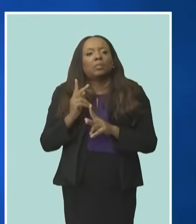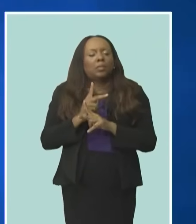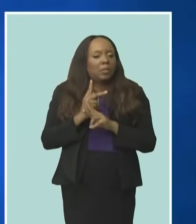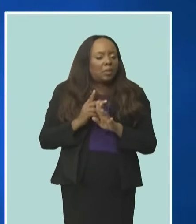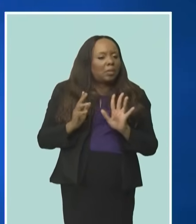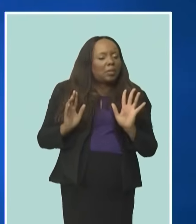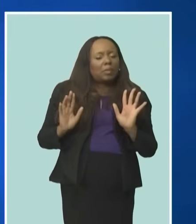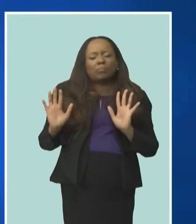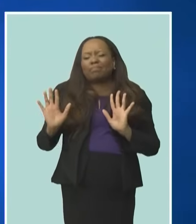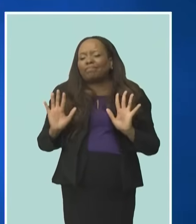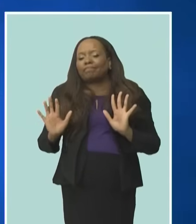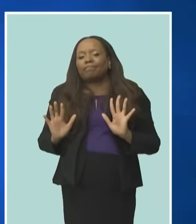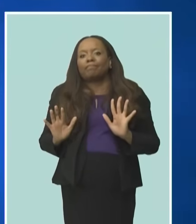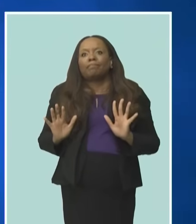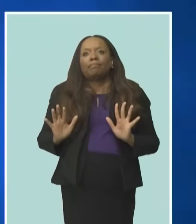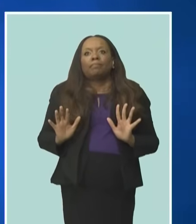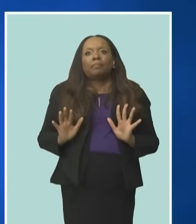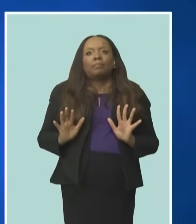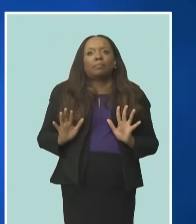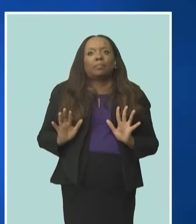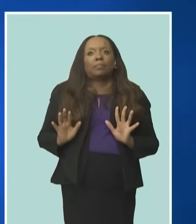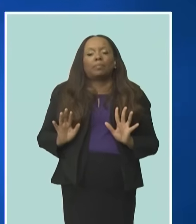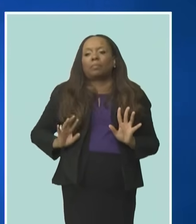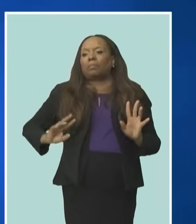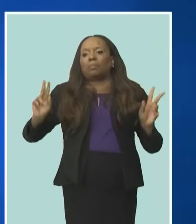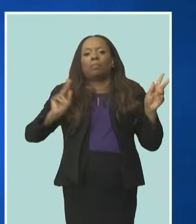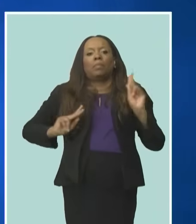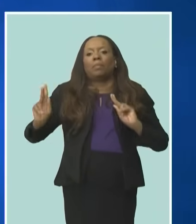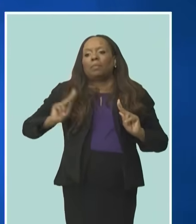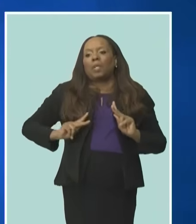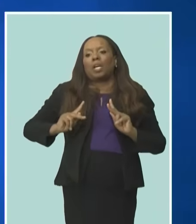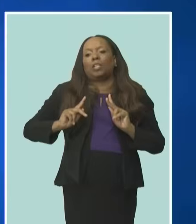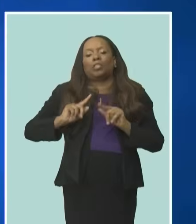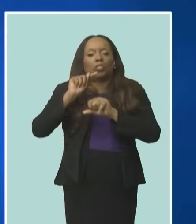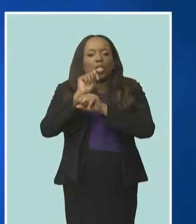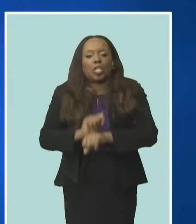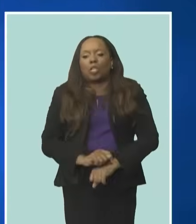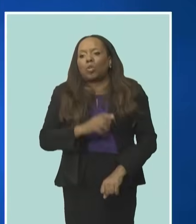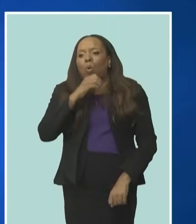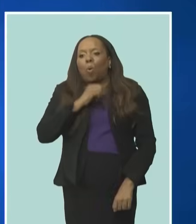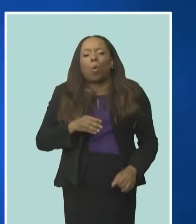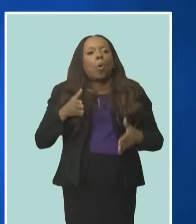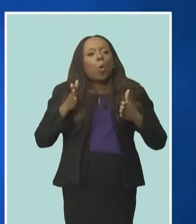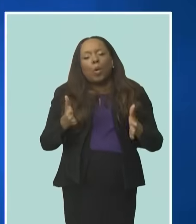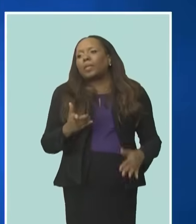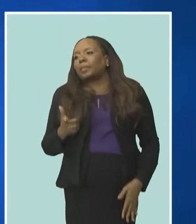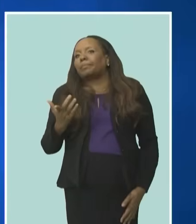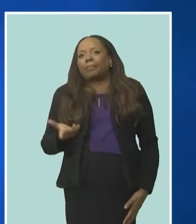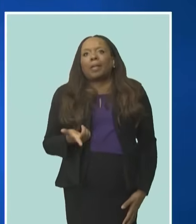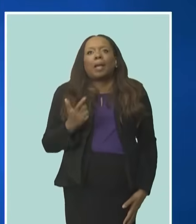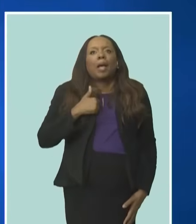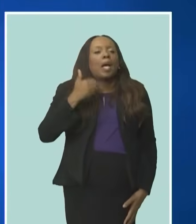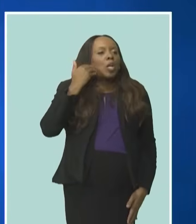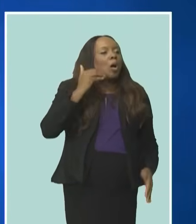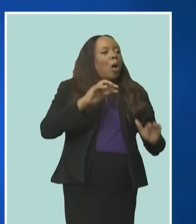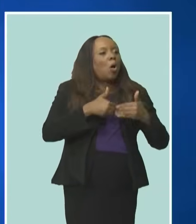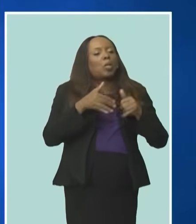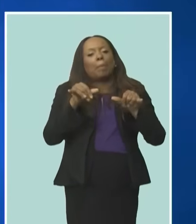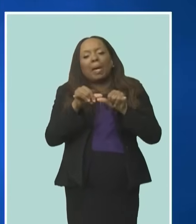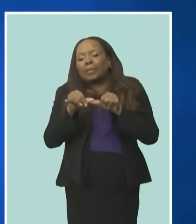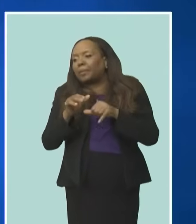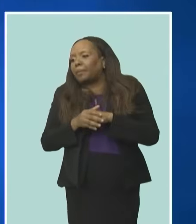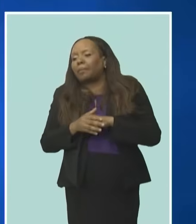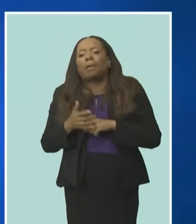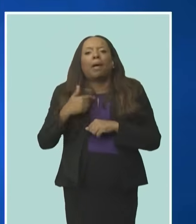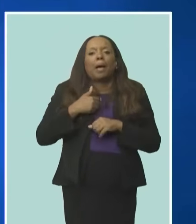have ways that they have always used to establish, I weigh a pound, this is how I measure certain things in distance, this is how I measure